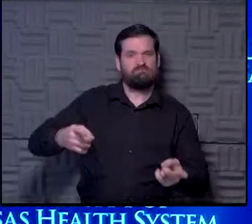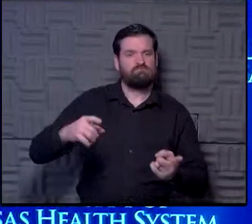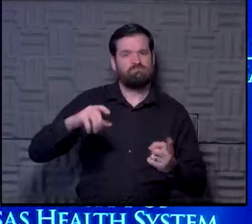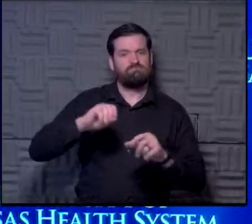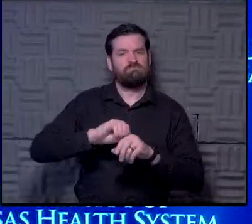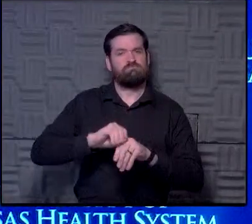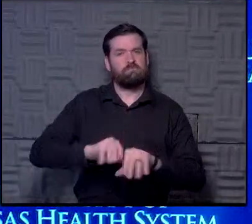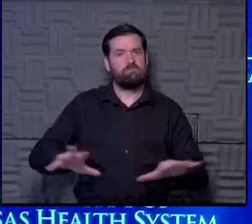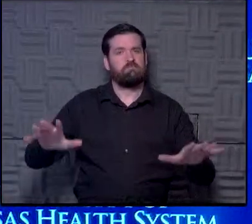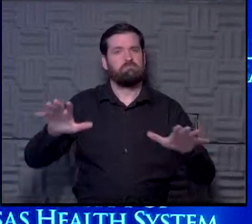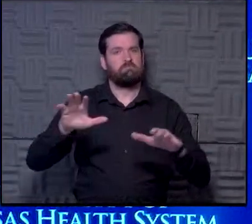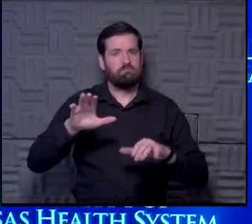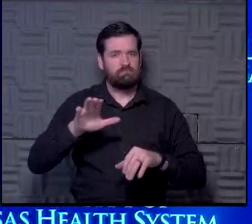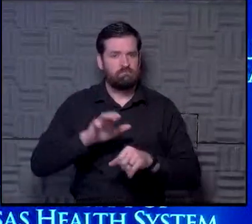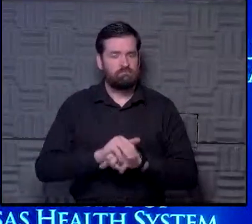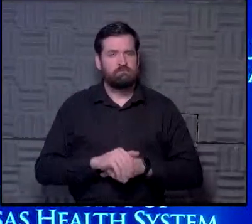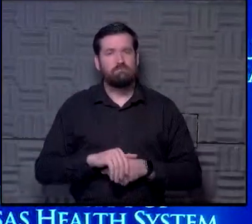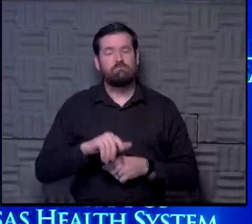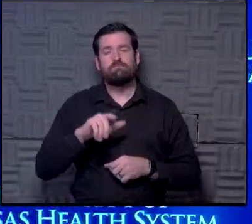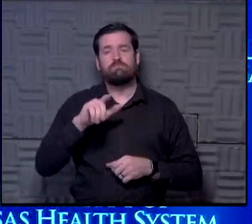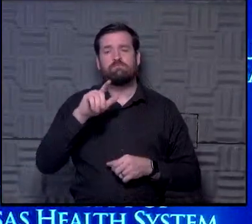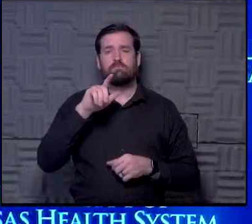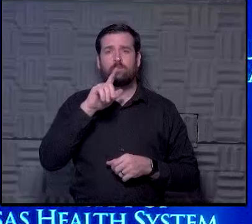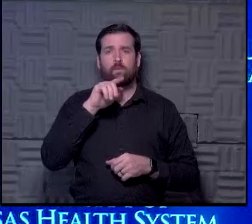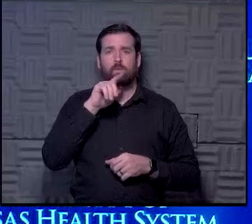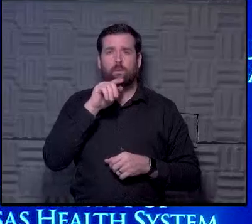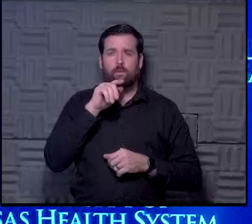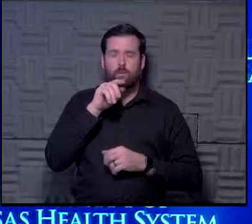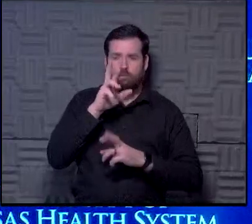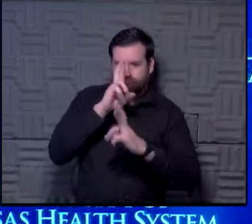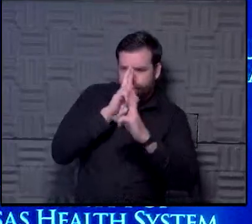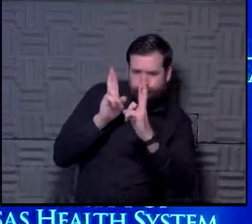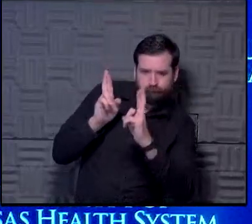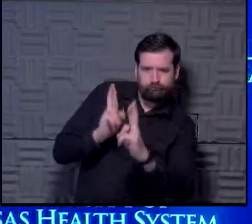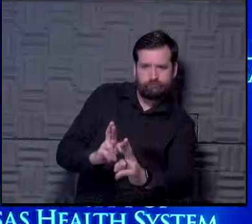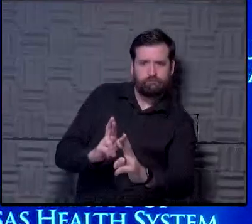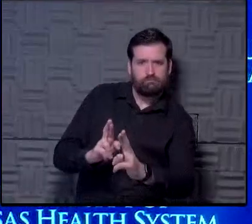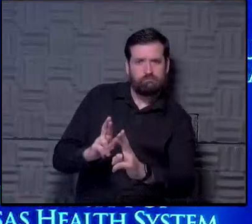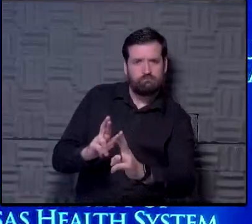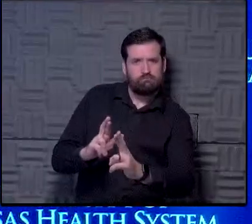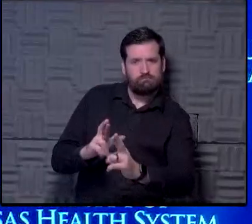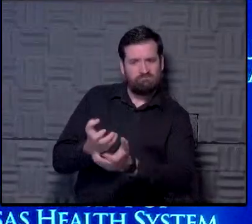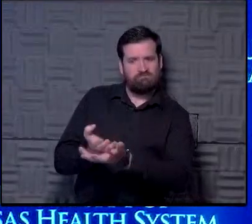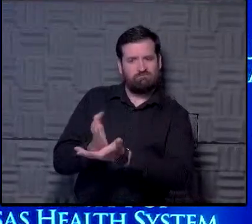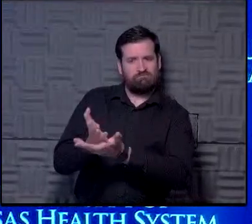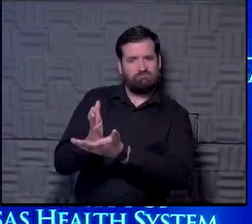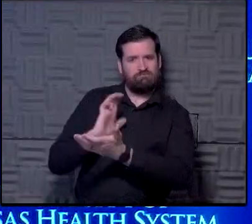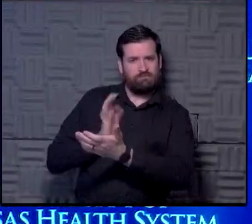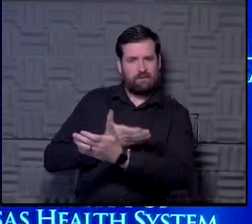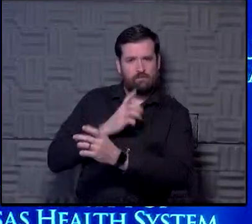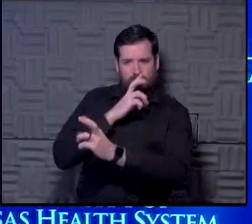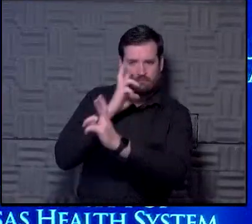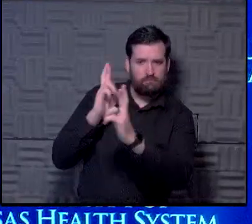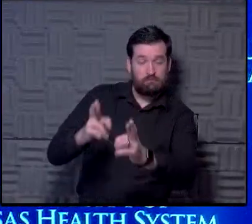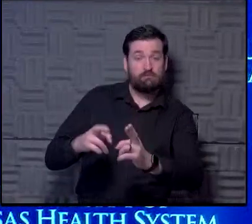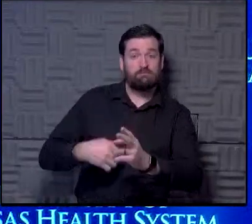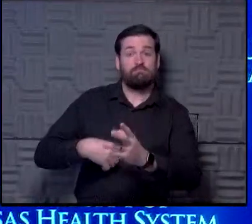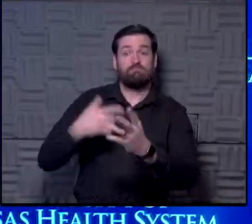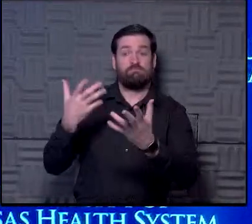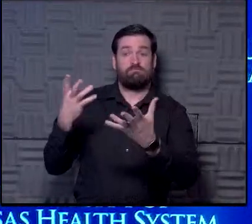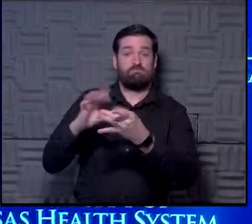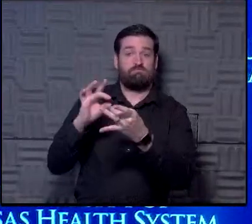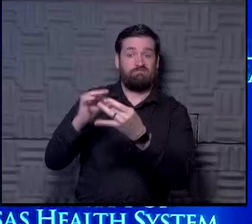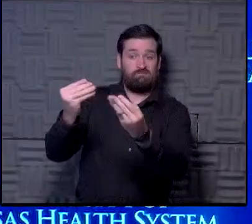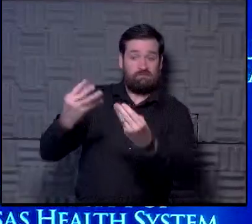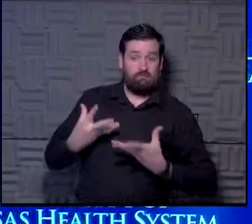to ask ourselves, who has earned our respect by telling us things that have turned out to be